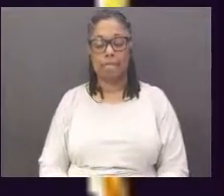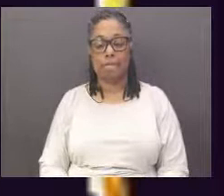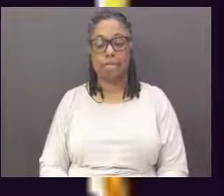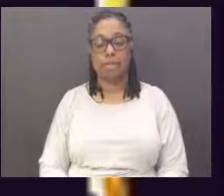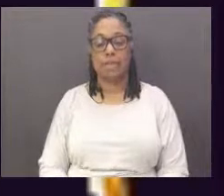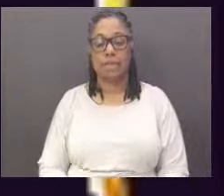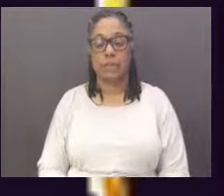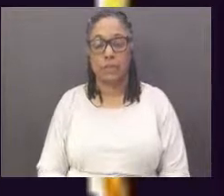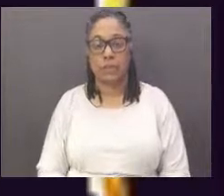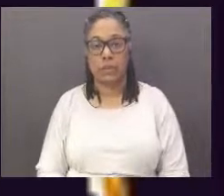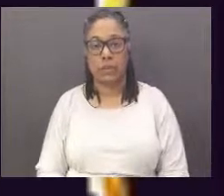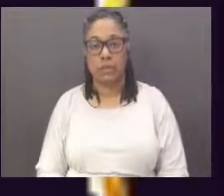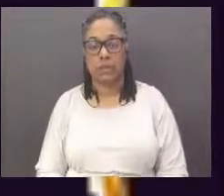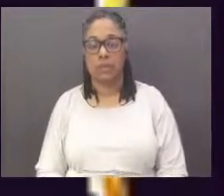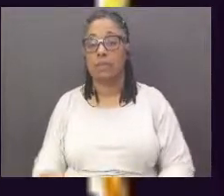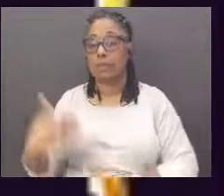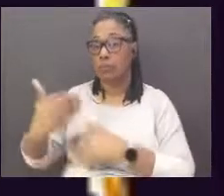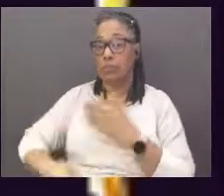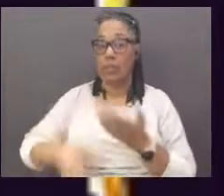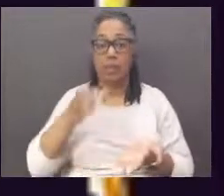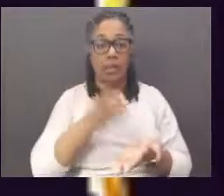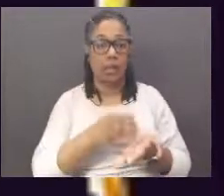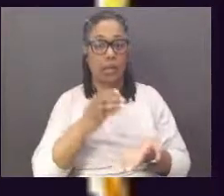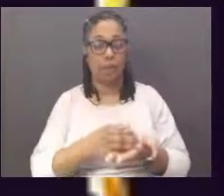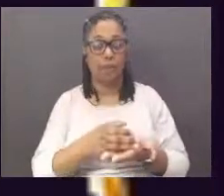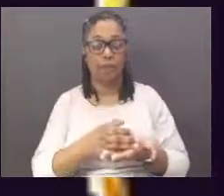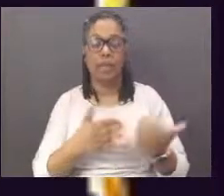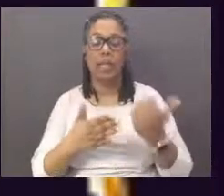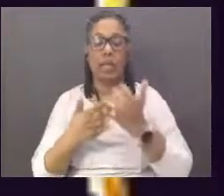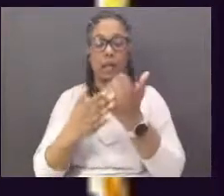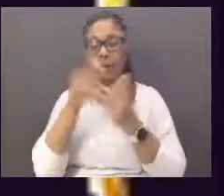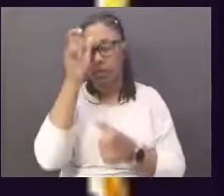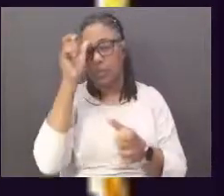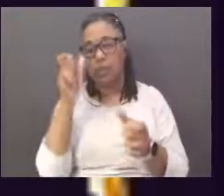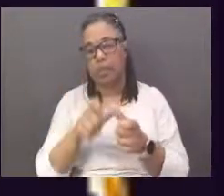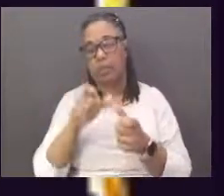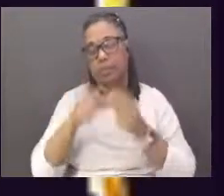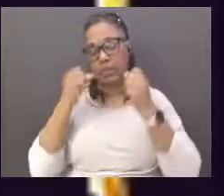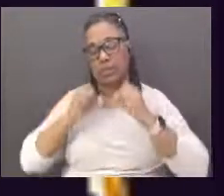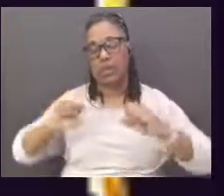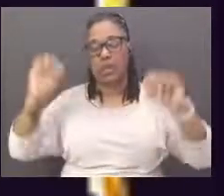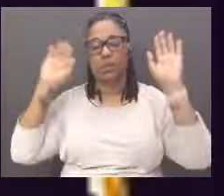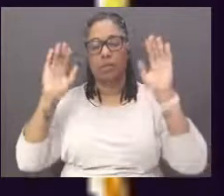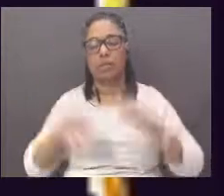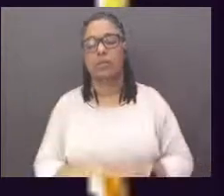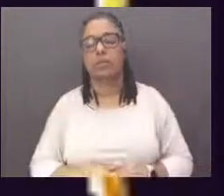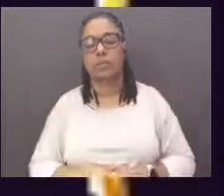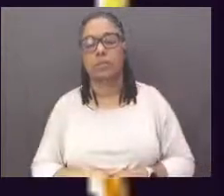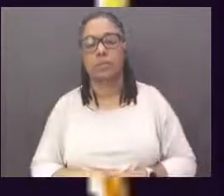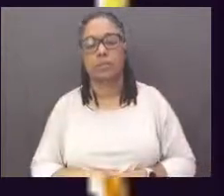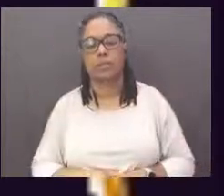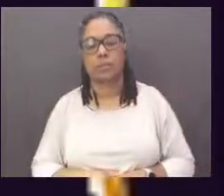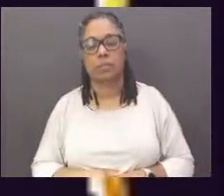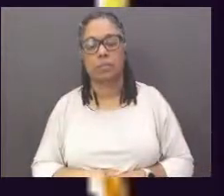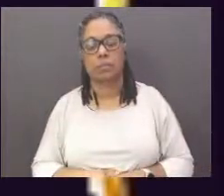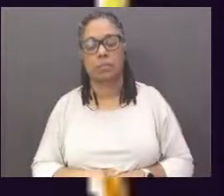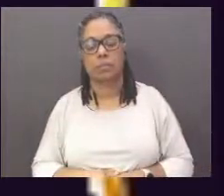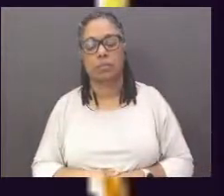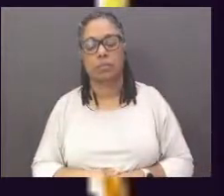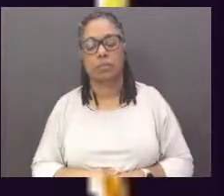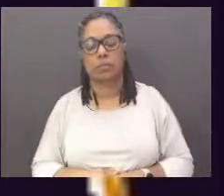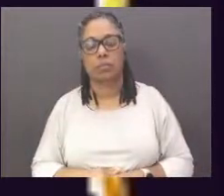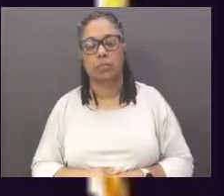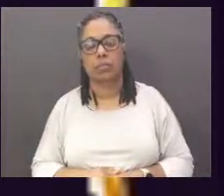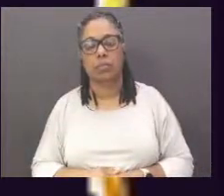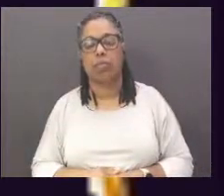These elements come to remind us of Jesus and the sacrifice of Jesus. But as we come on today, we ask that you might not